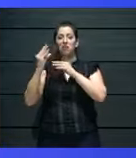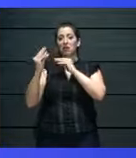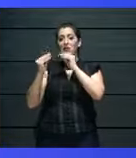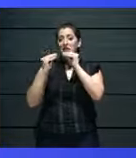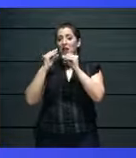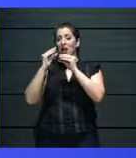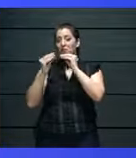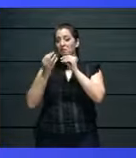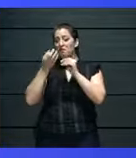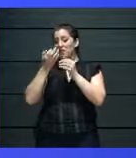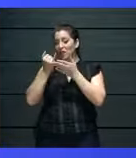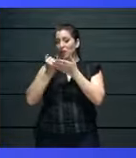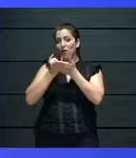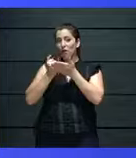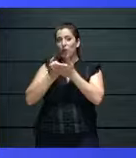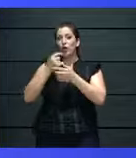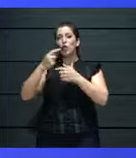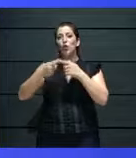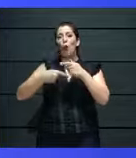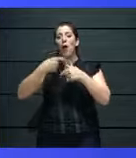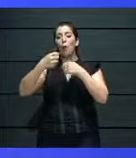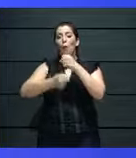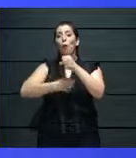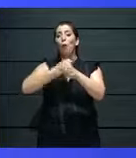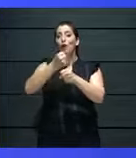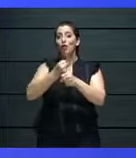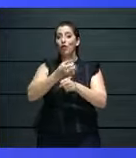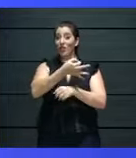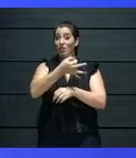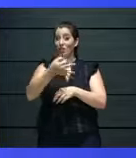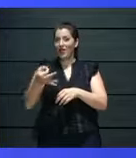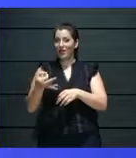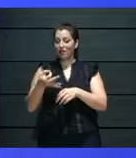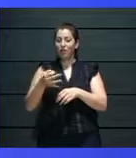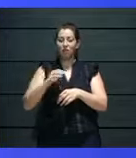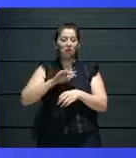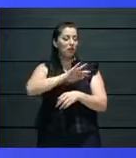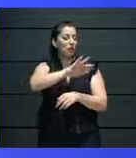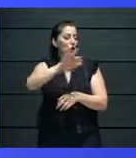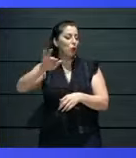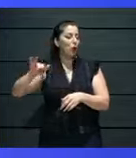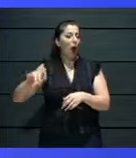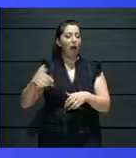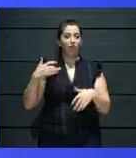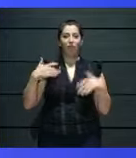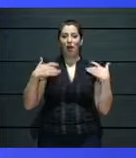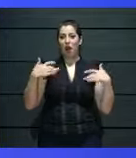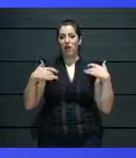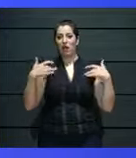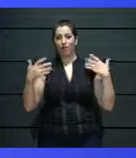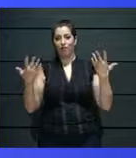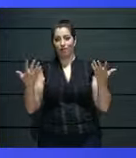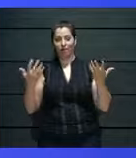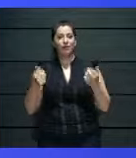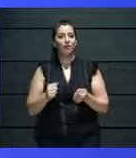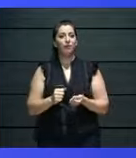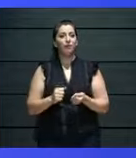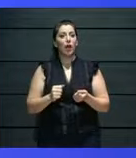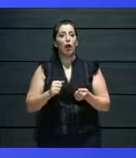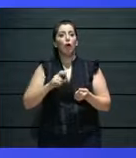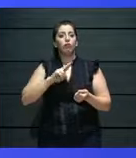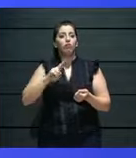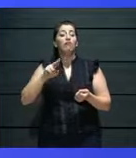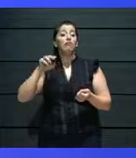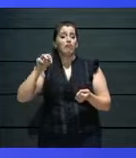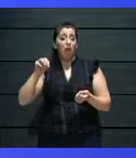I haven't spoken about, but maybe later I can speak about. When we're trying to, as Marian is rightly